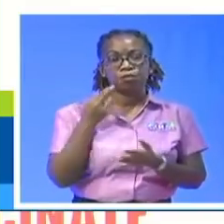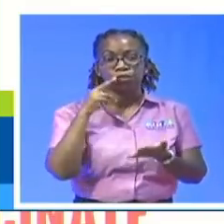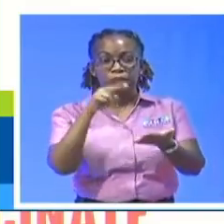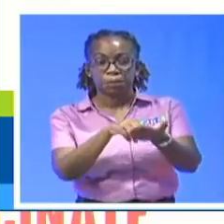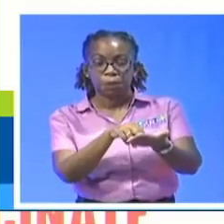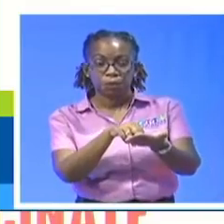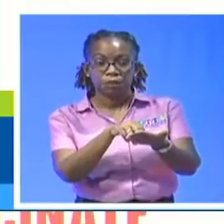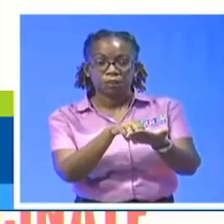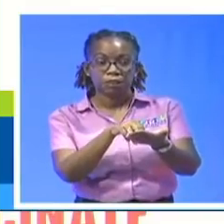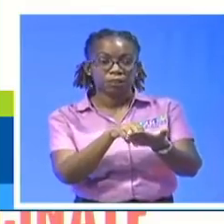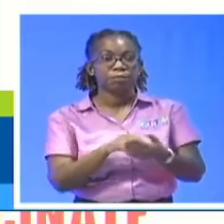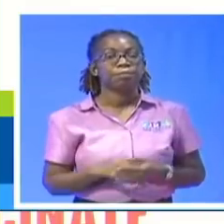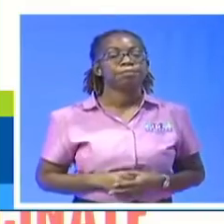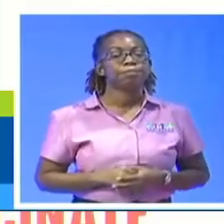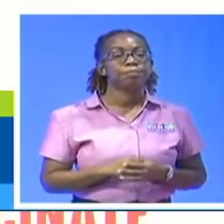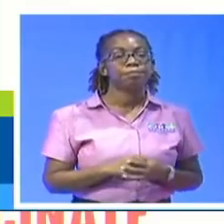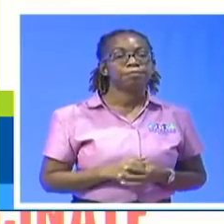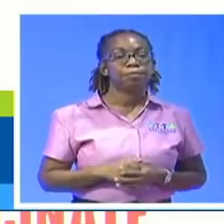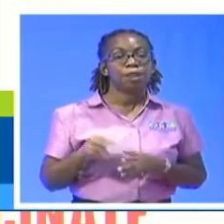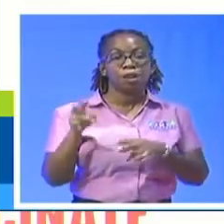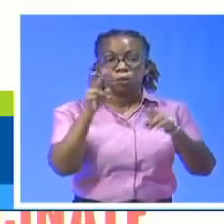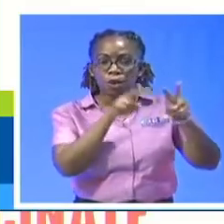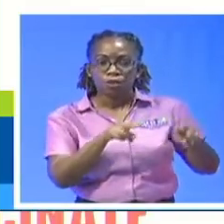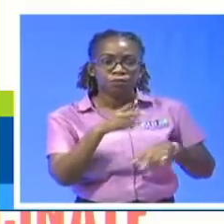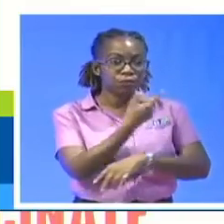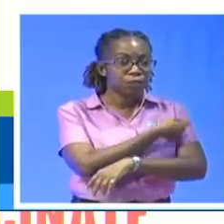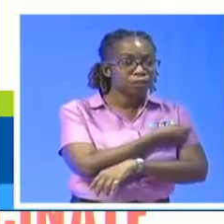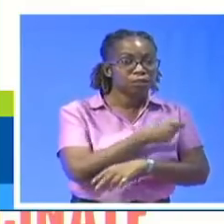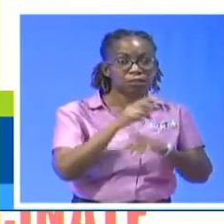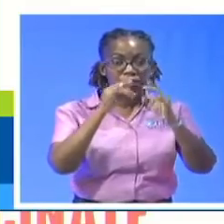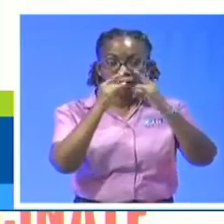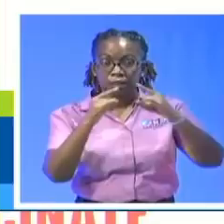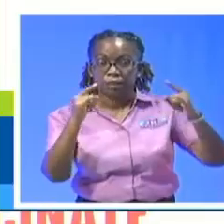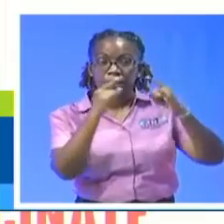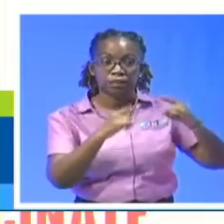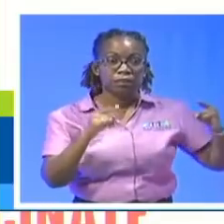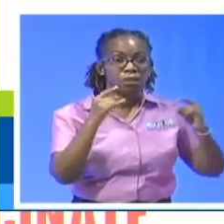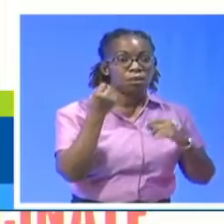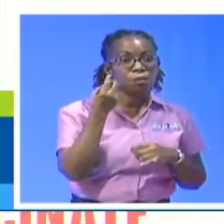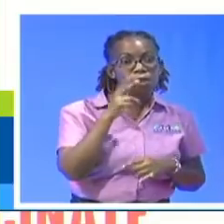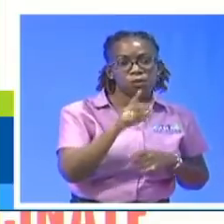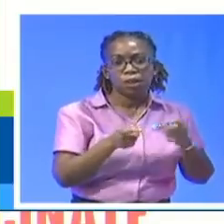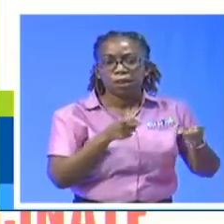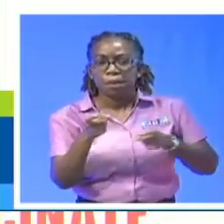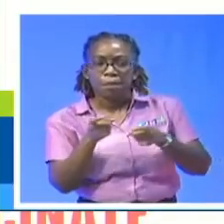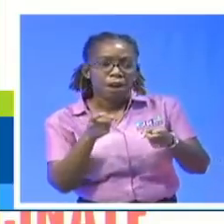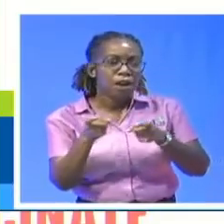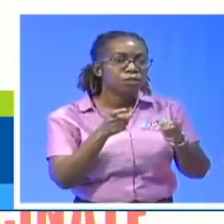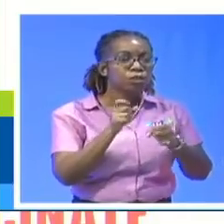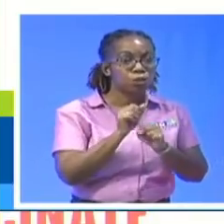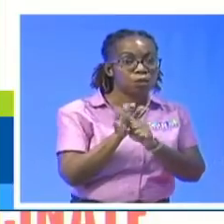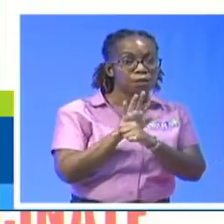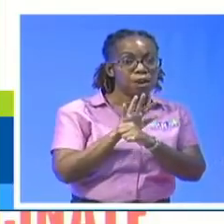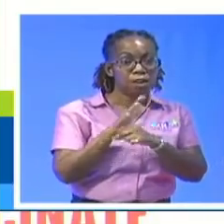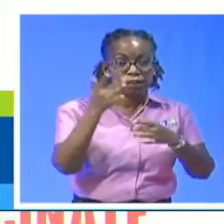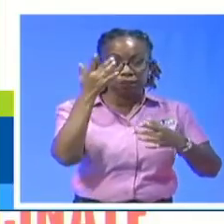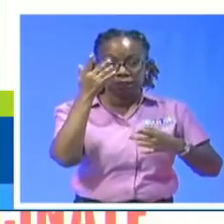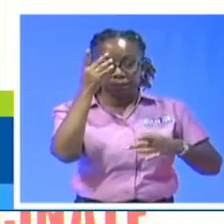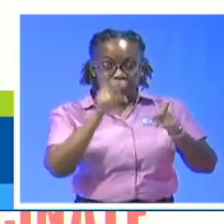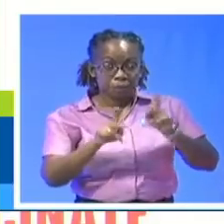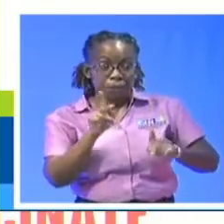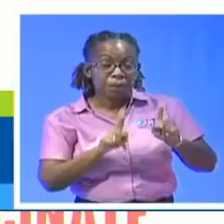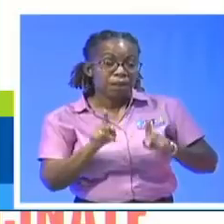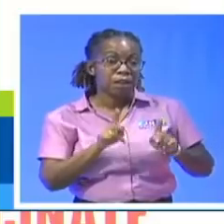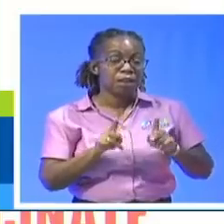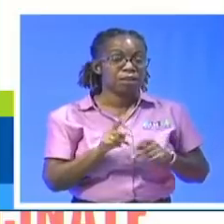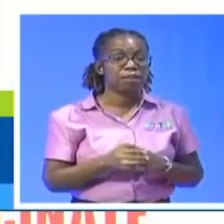partners, oversight of the vaccination efforts, oversight of clinical management of COVID-19 patients, procurement and outfitting